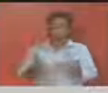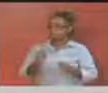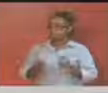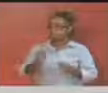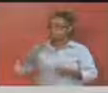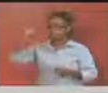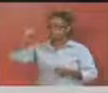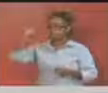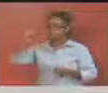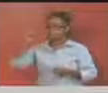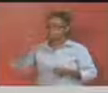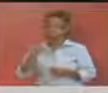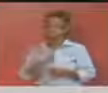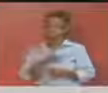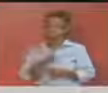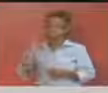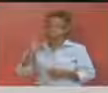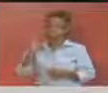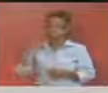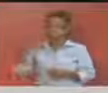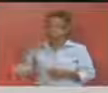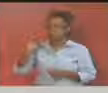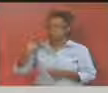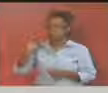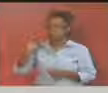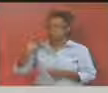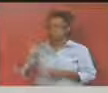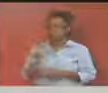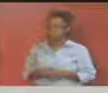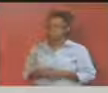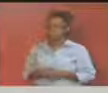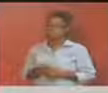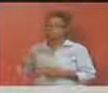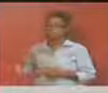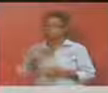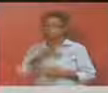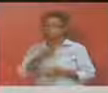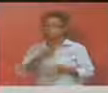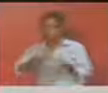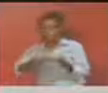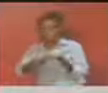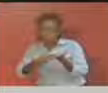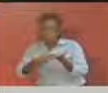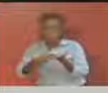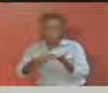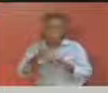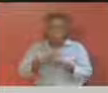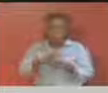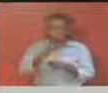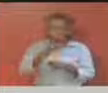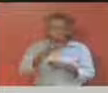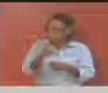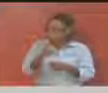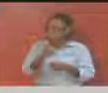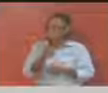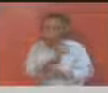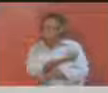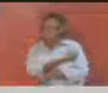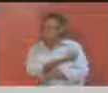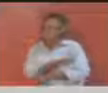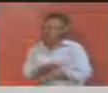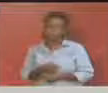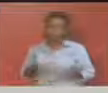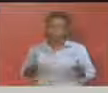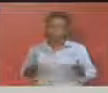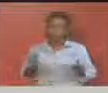Tobago and WHO engages in to make sure that the vaccines that we supply to